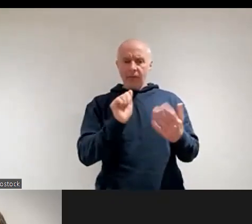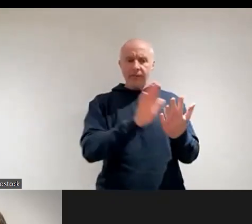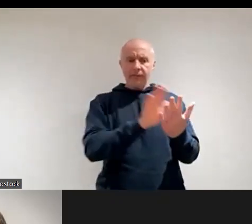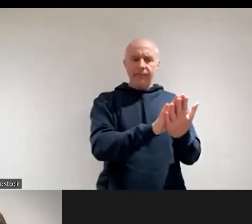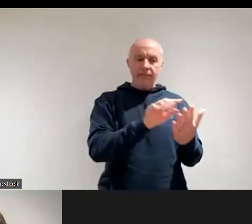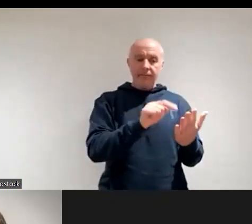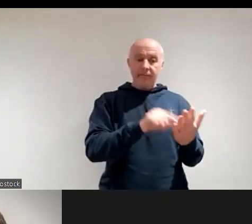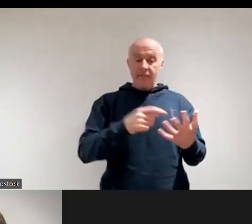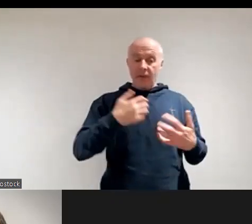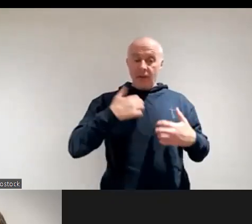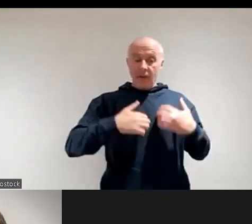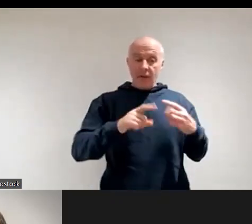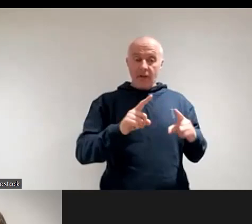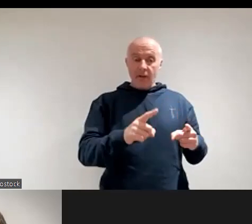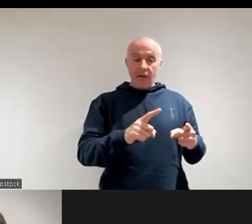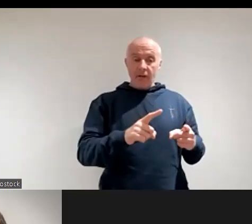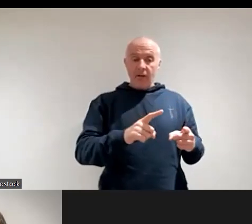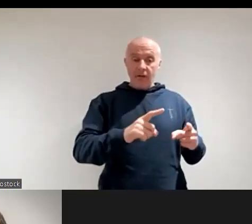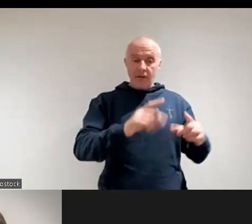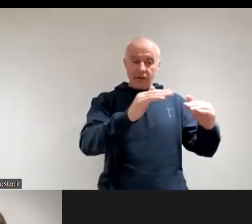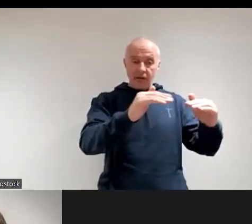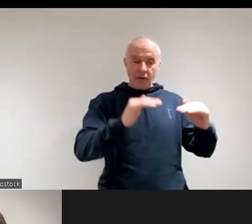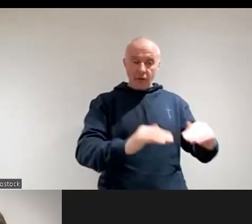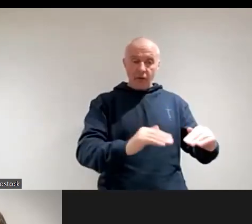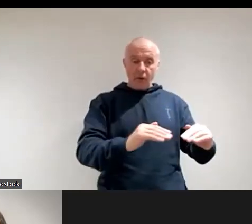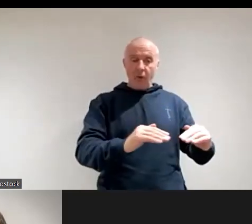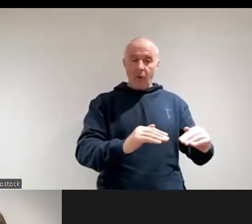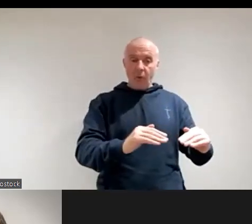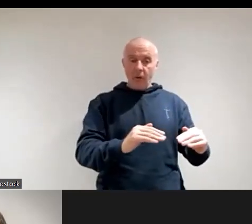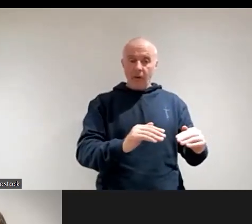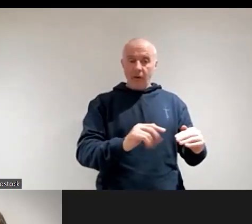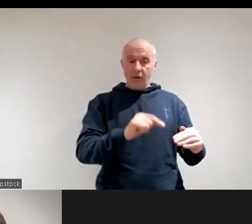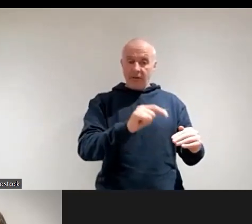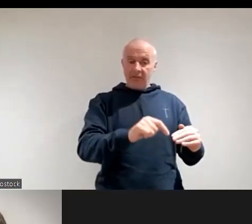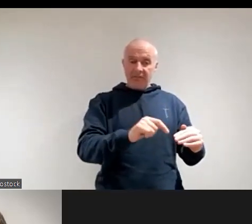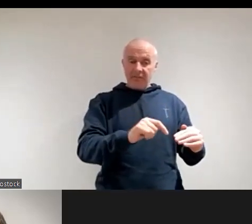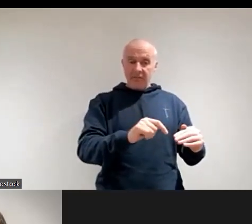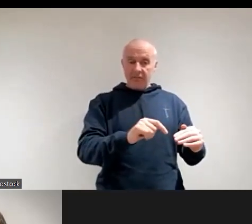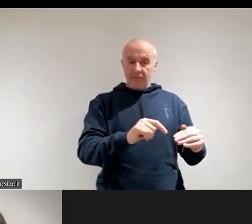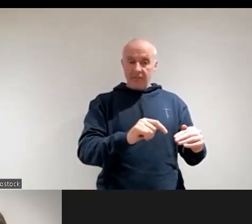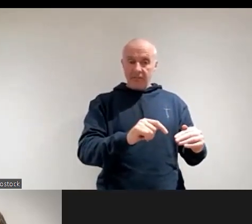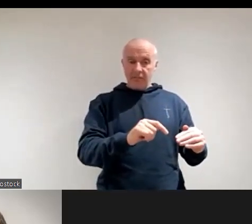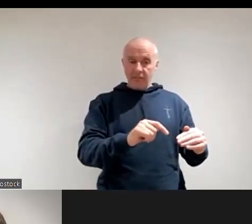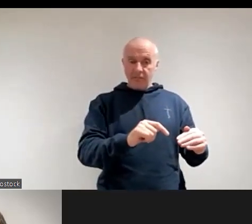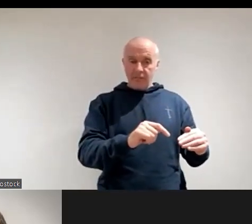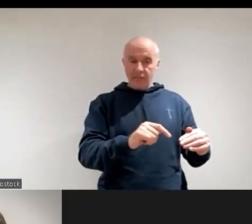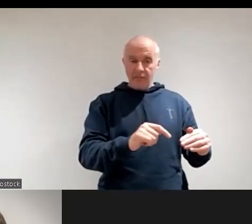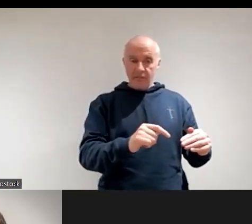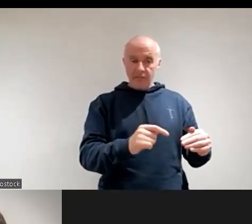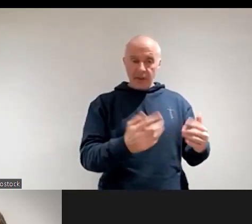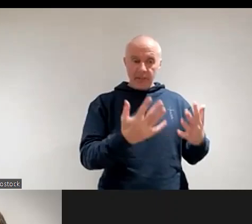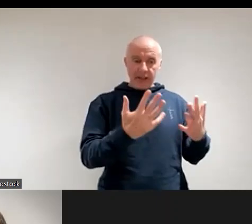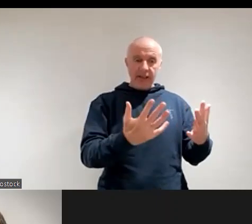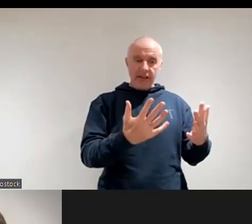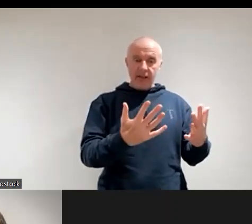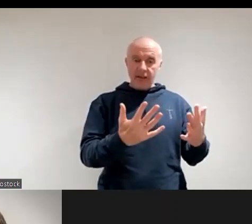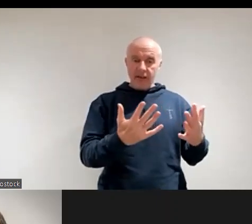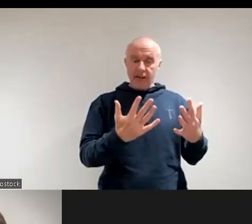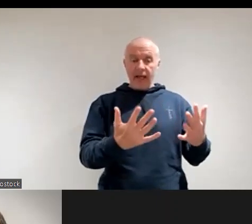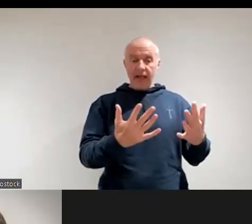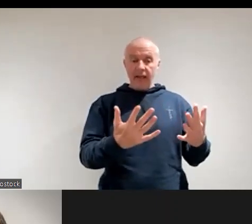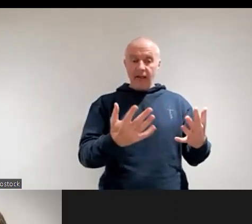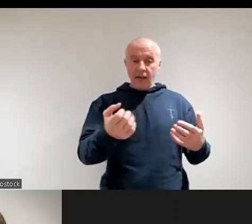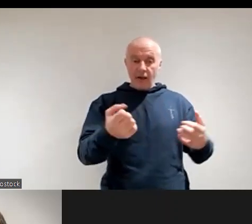tell everyone that because of the low energy density, that basically means that you need 10 vehicles or 10 lorries